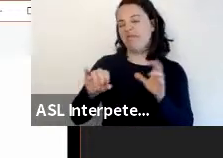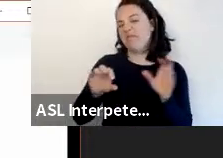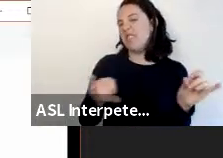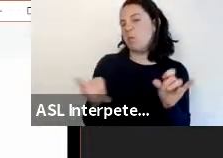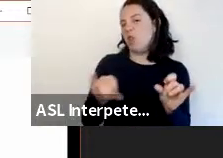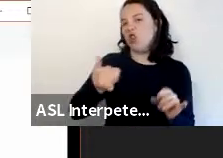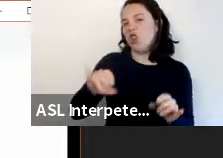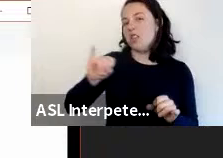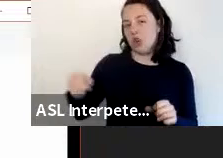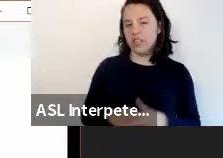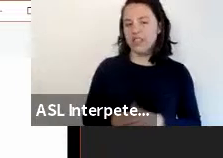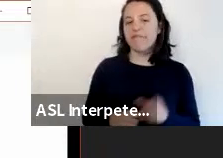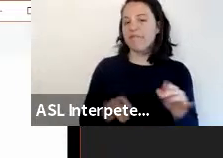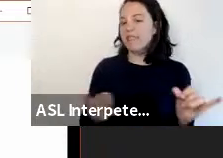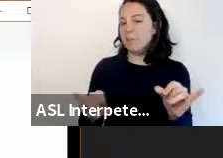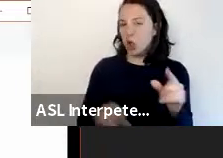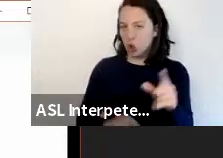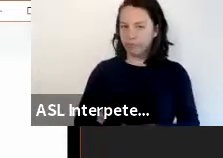Johnson.